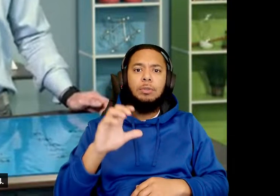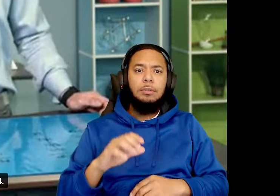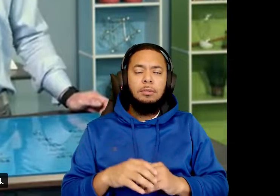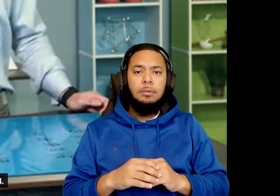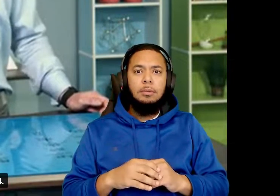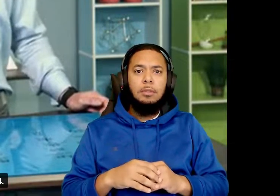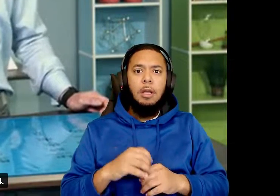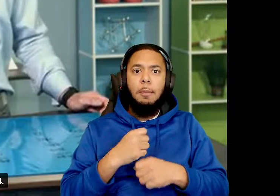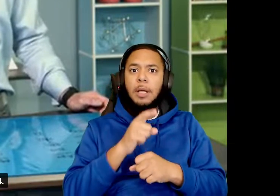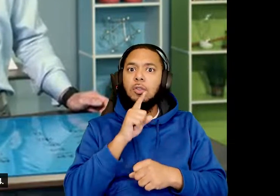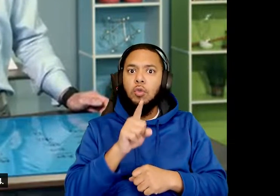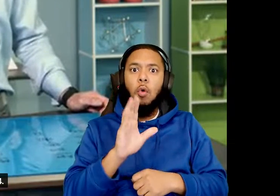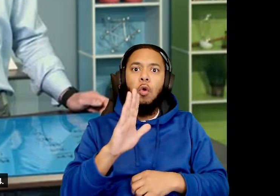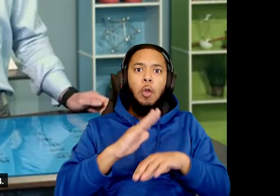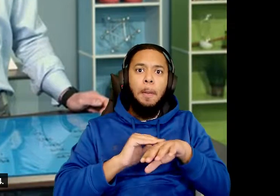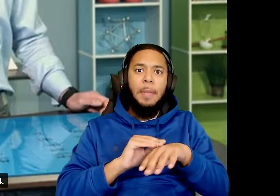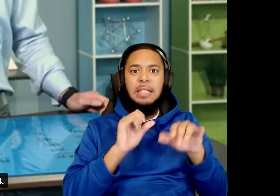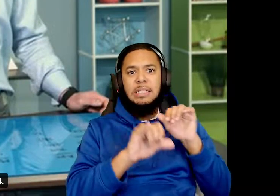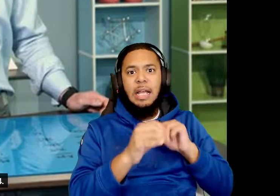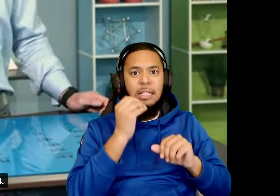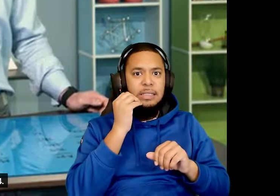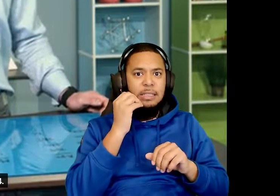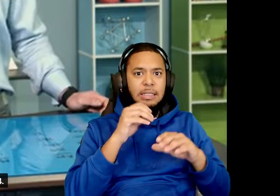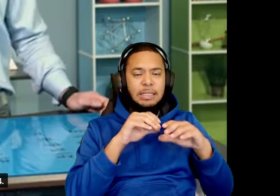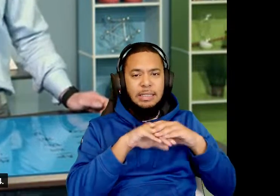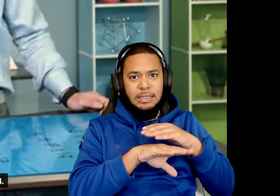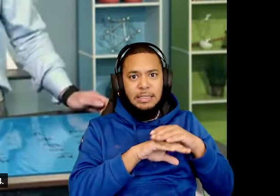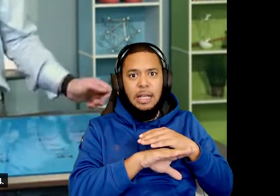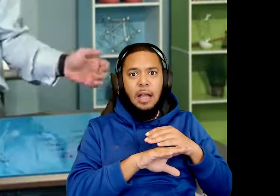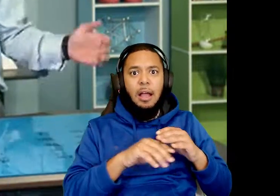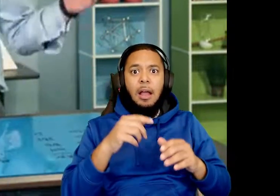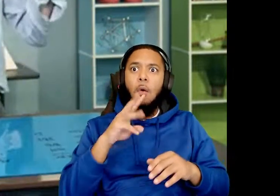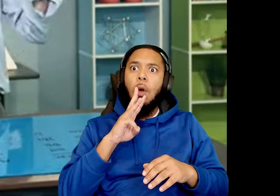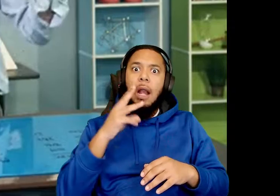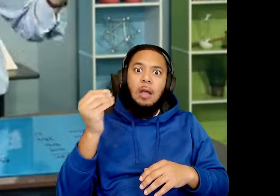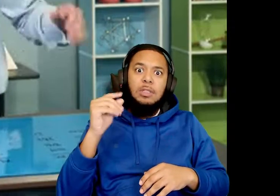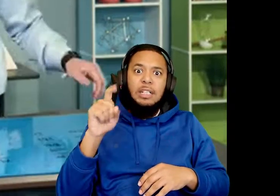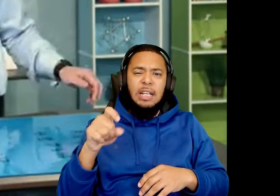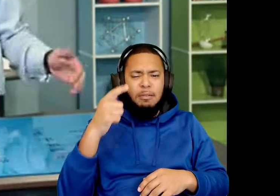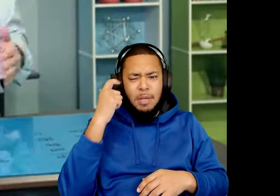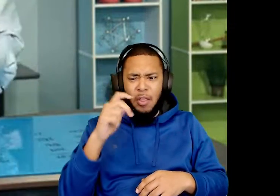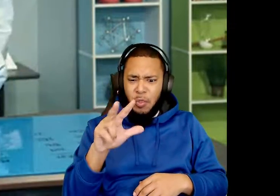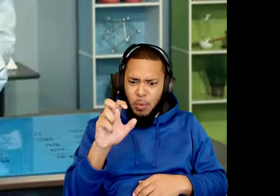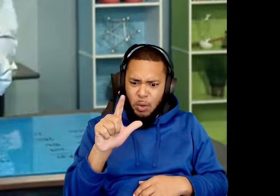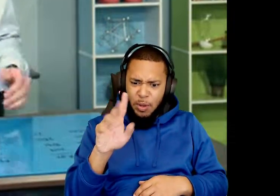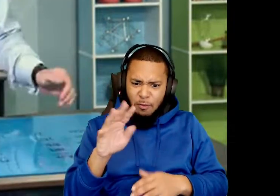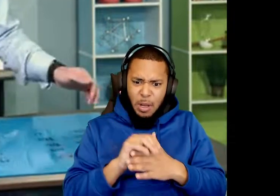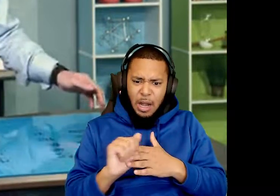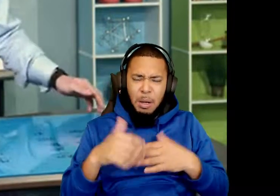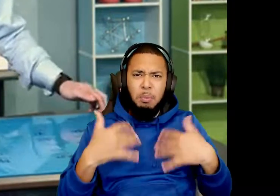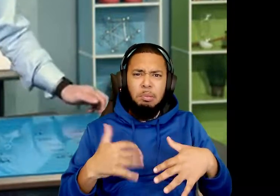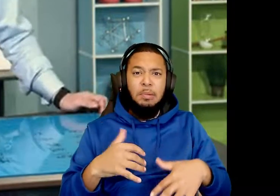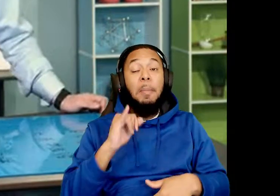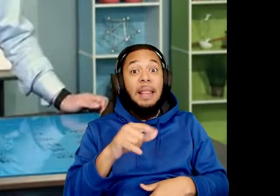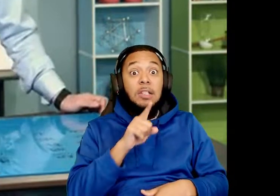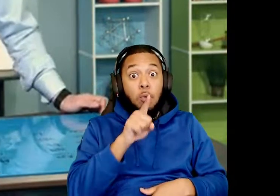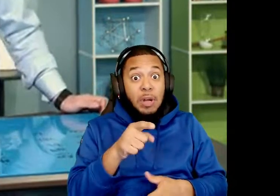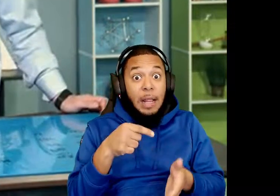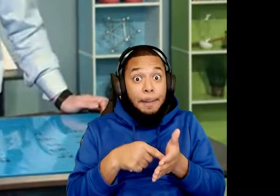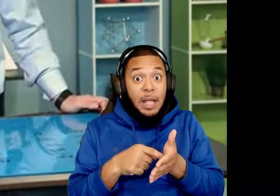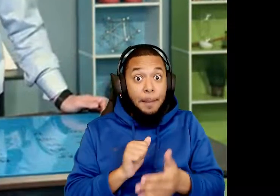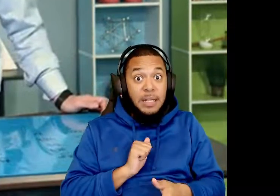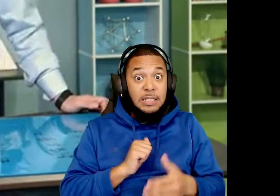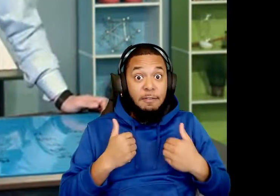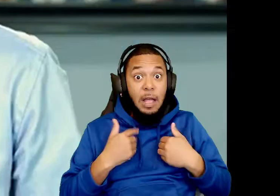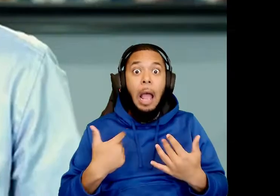pets indoors. Always have water outside, because it's $324. That's ridiculous, but that's actually like a real bill that I had. I live